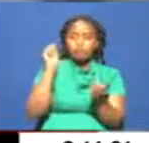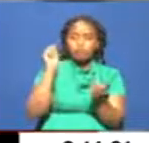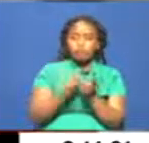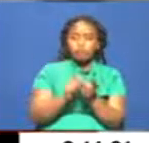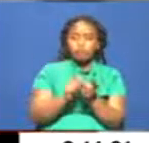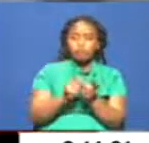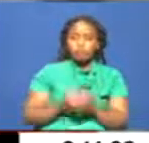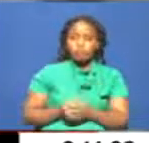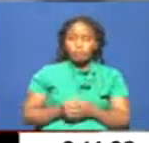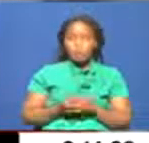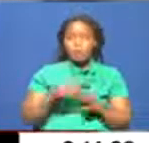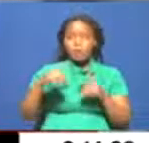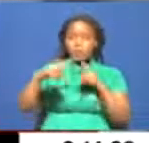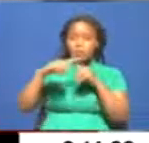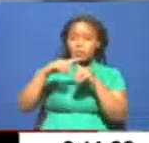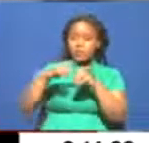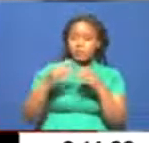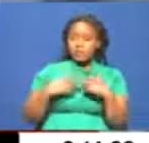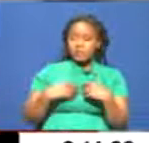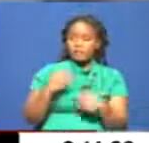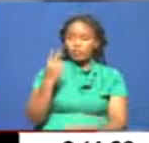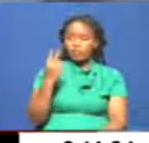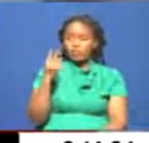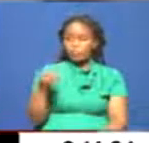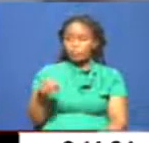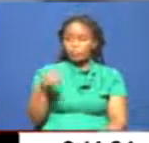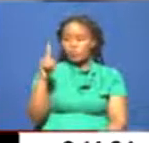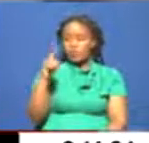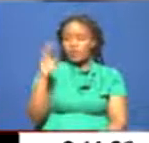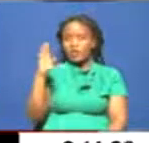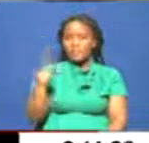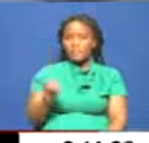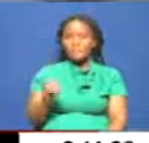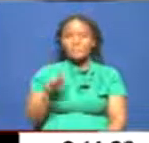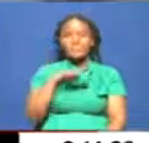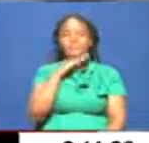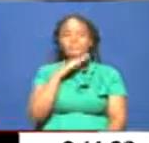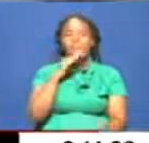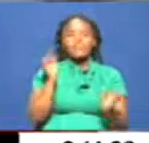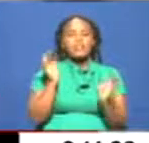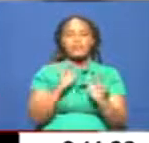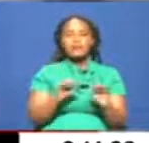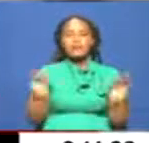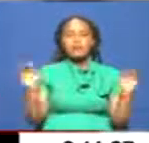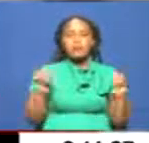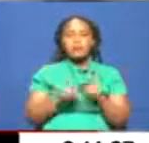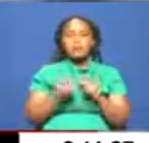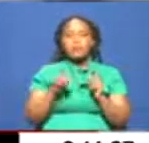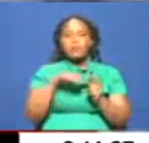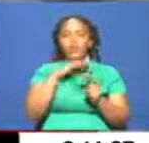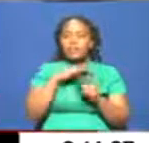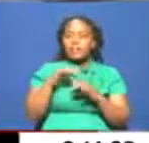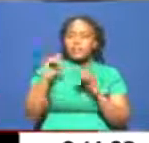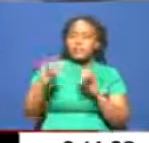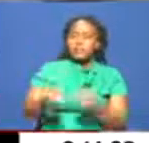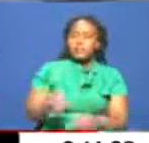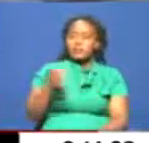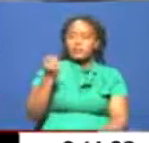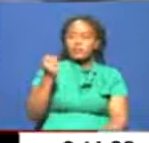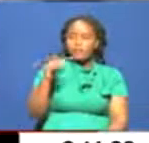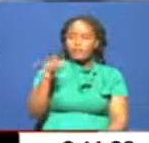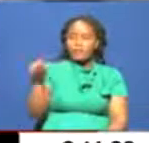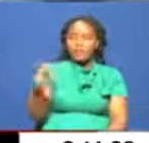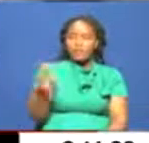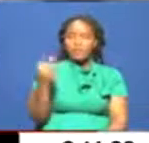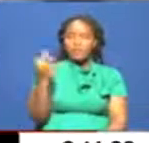a positivity rate of 2.1%. No death was reported Wednesday, and fatalities remain at 5,337. Global